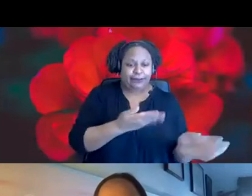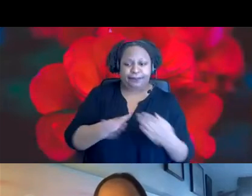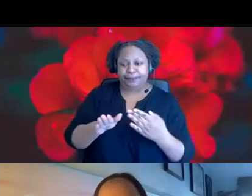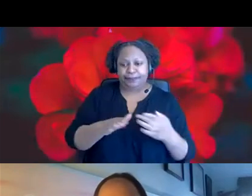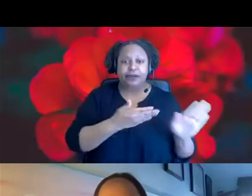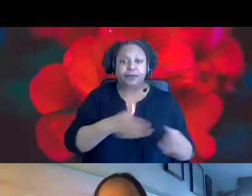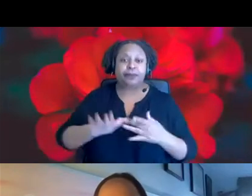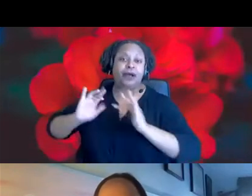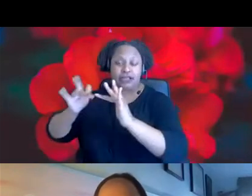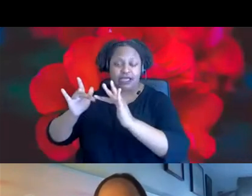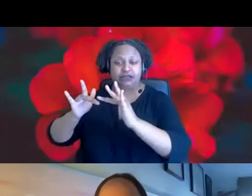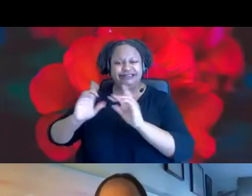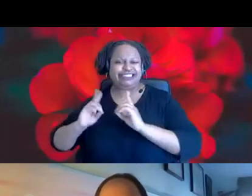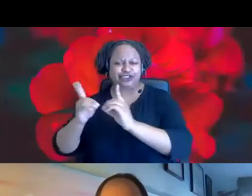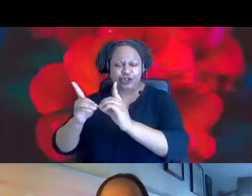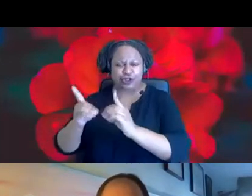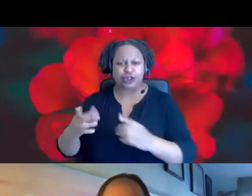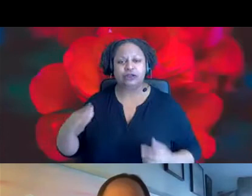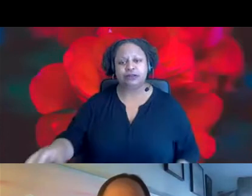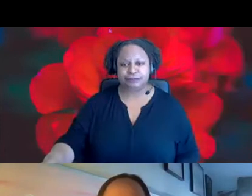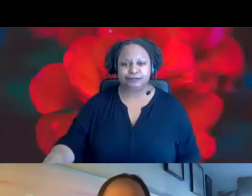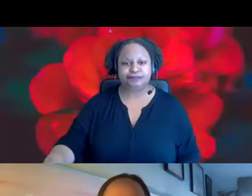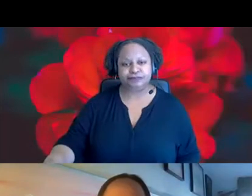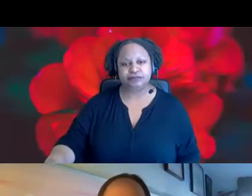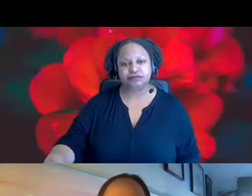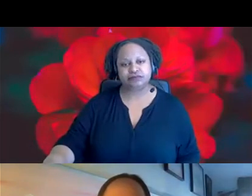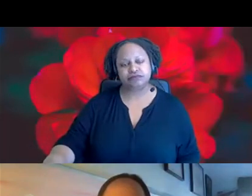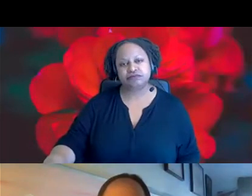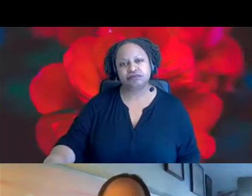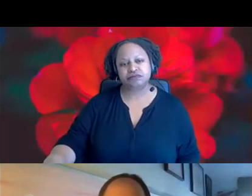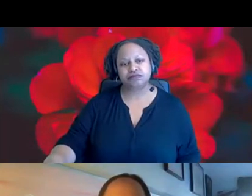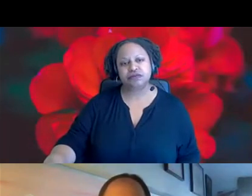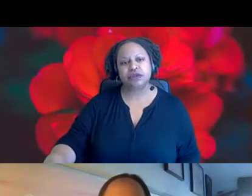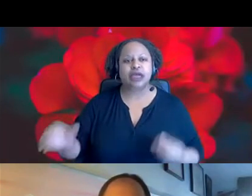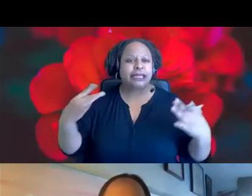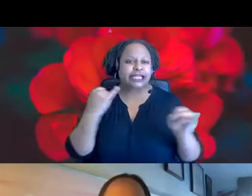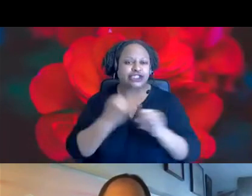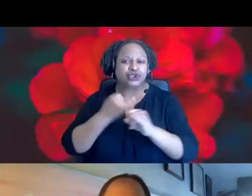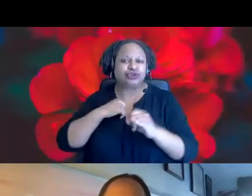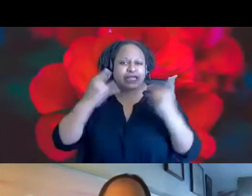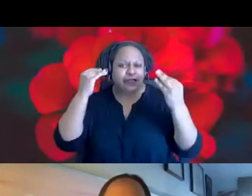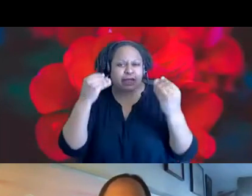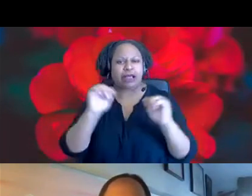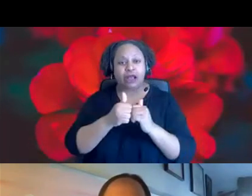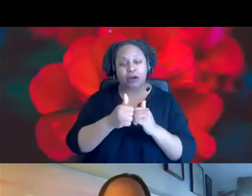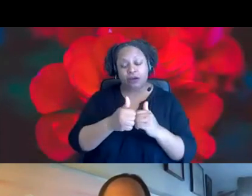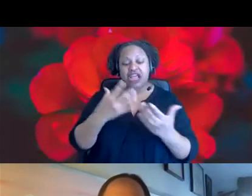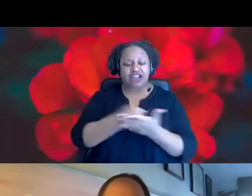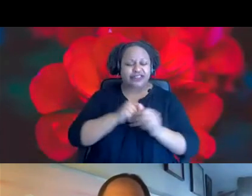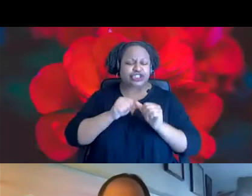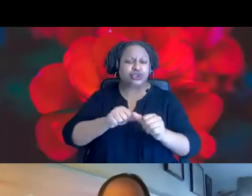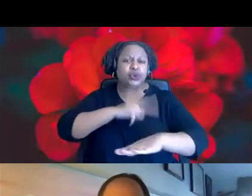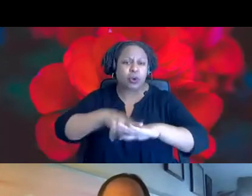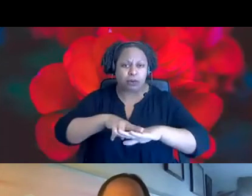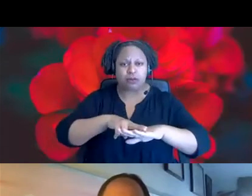institutions in particular sought out some kind of normalcy, a way to engage with audiences and keep programming going. Now, in